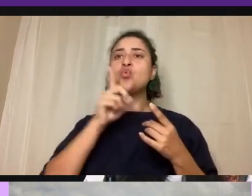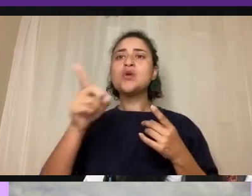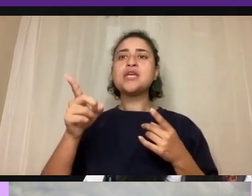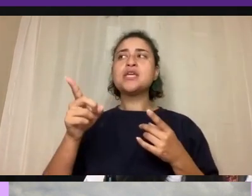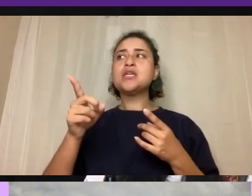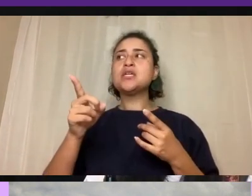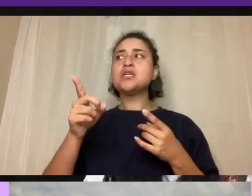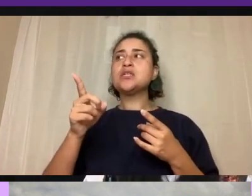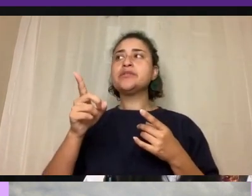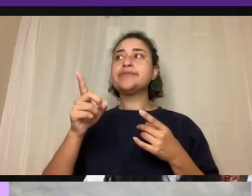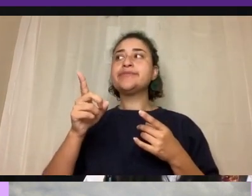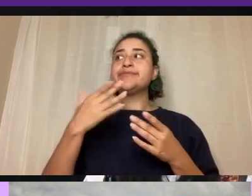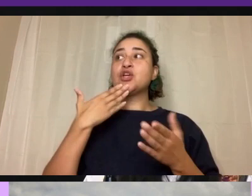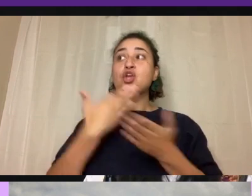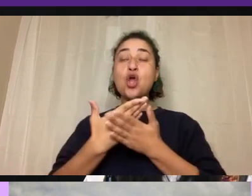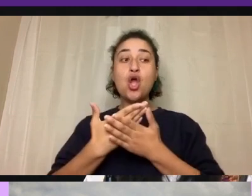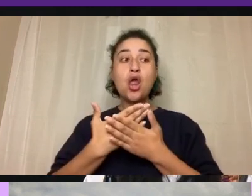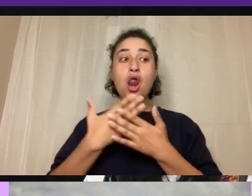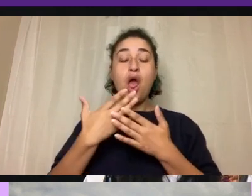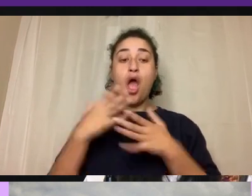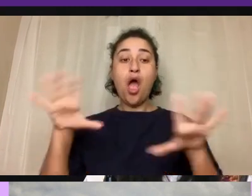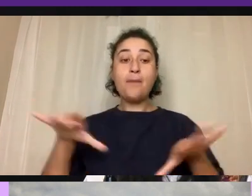we don't have a center.